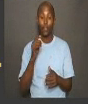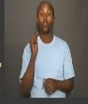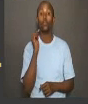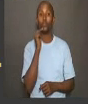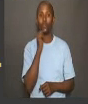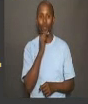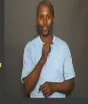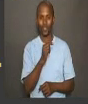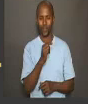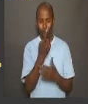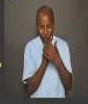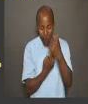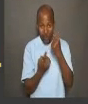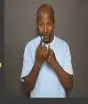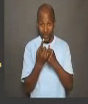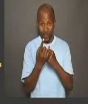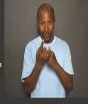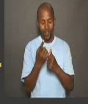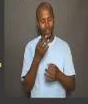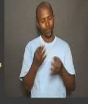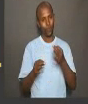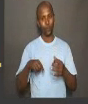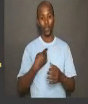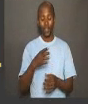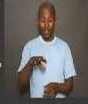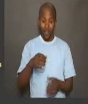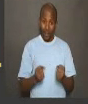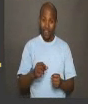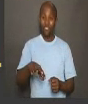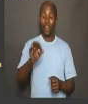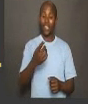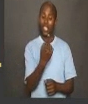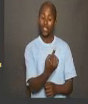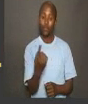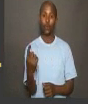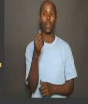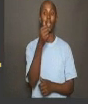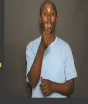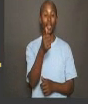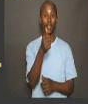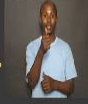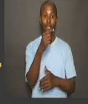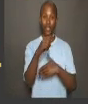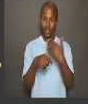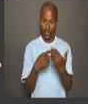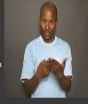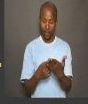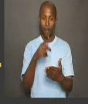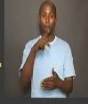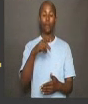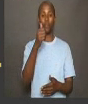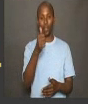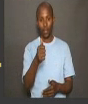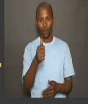false only if we can find an individual a such that p of